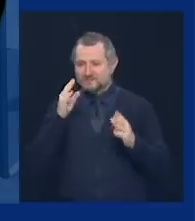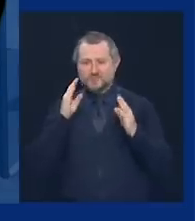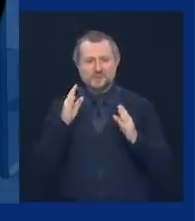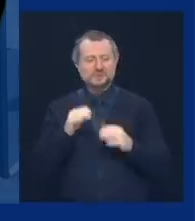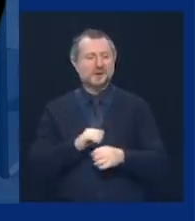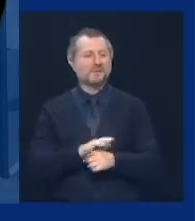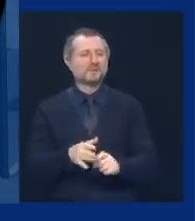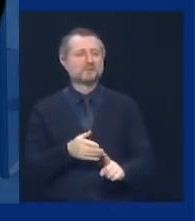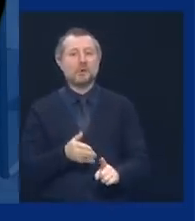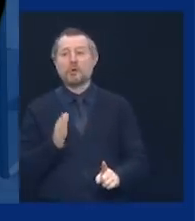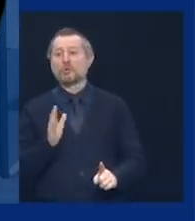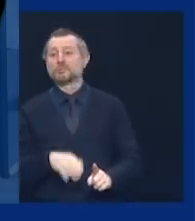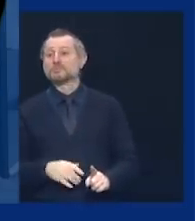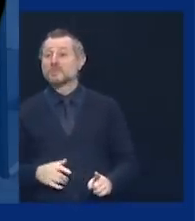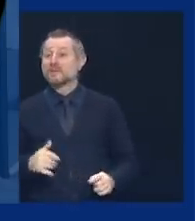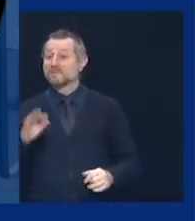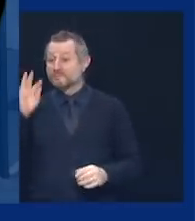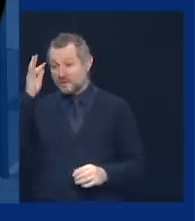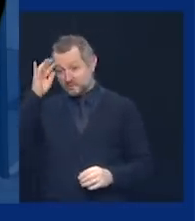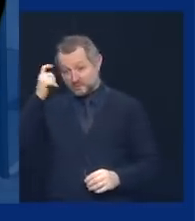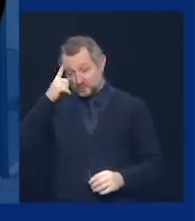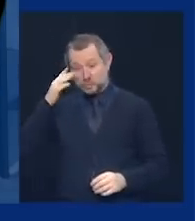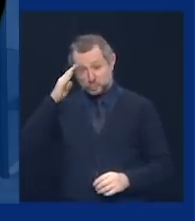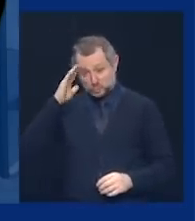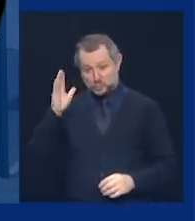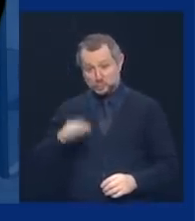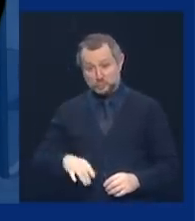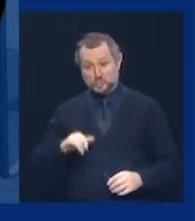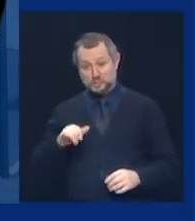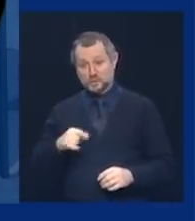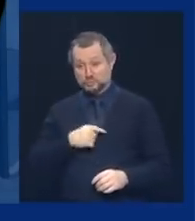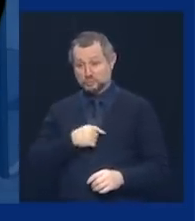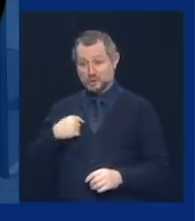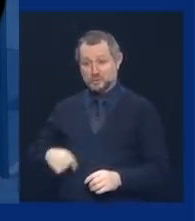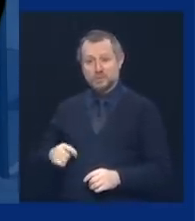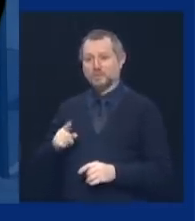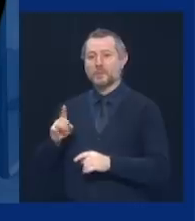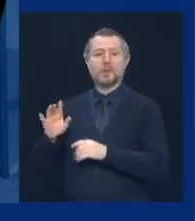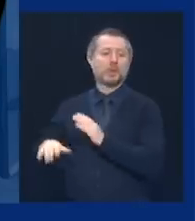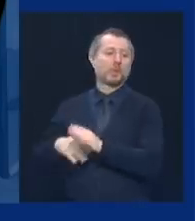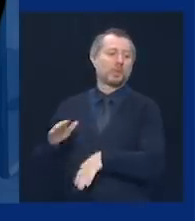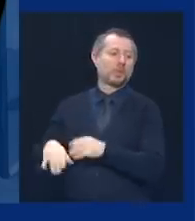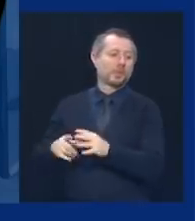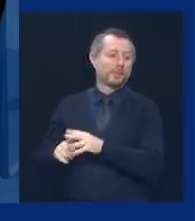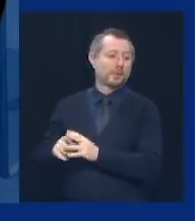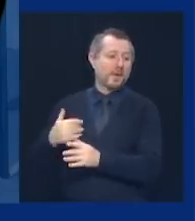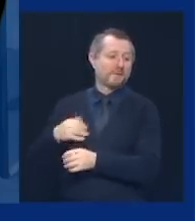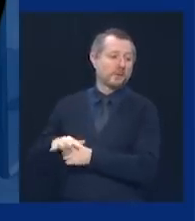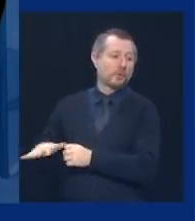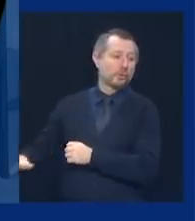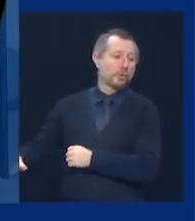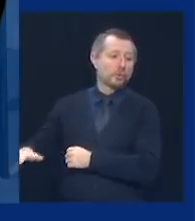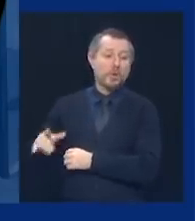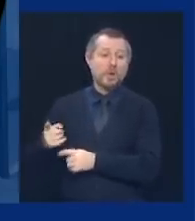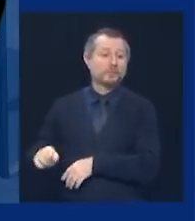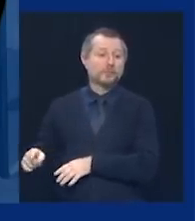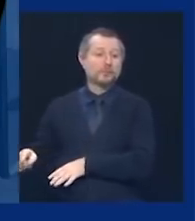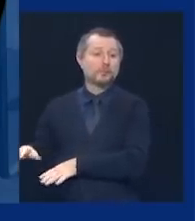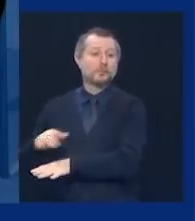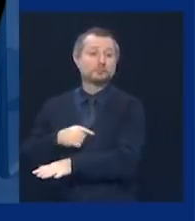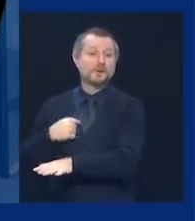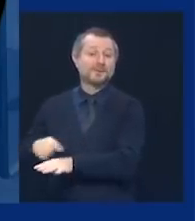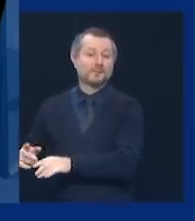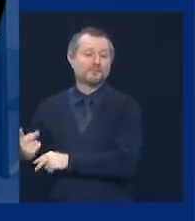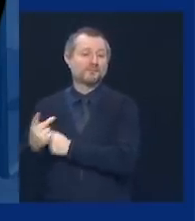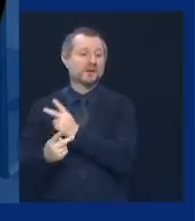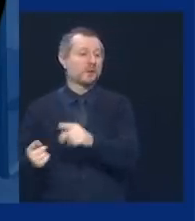it was in China, and then they lost track of it. And what happened is the virus got on a plane and went to Europe, and then got on another plane